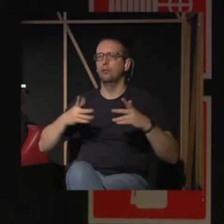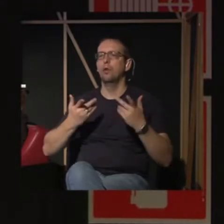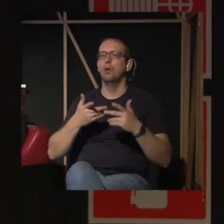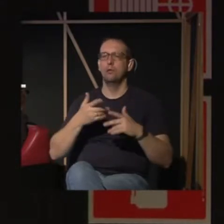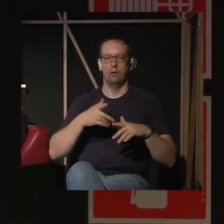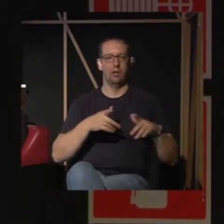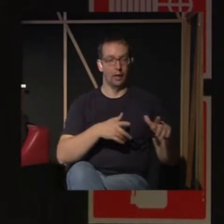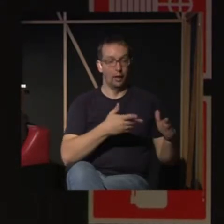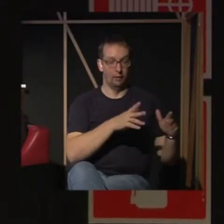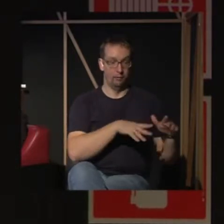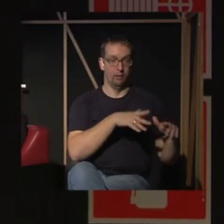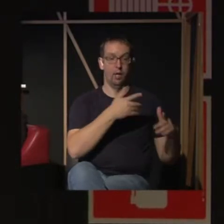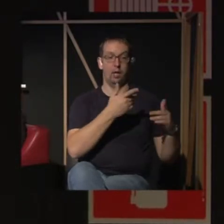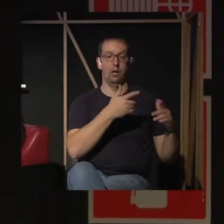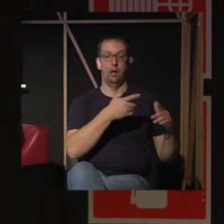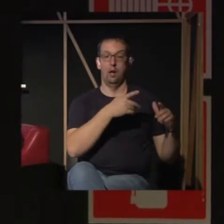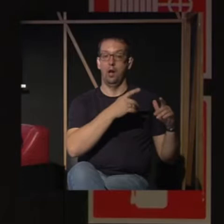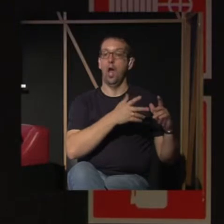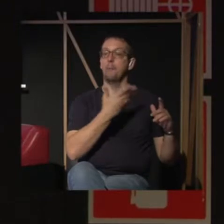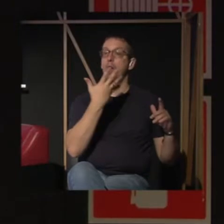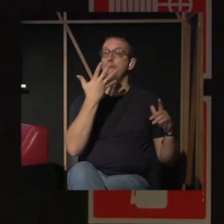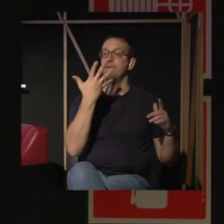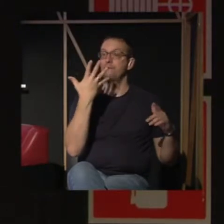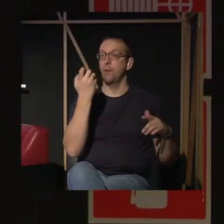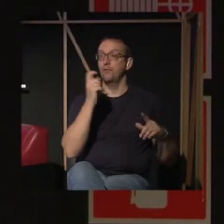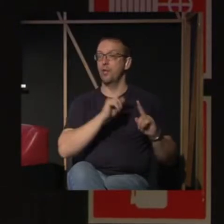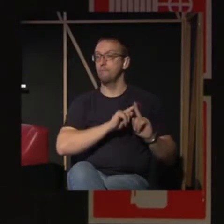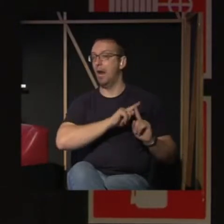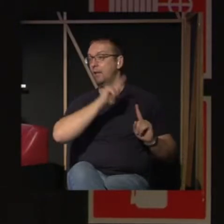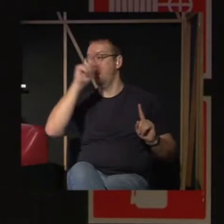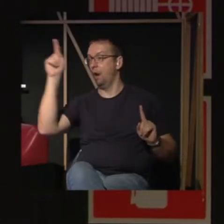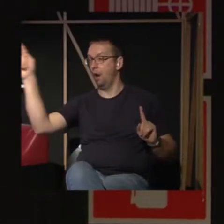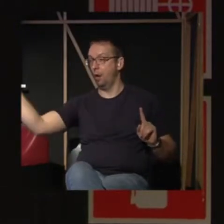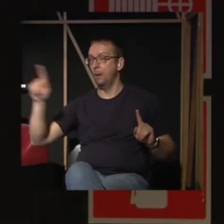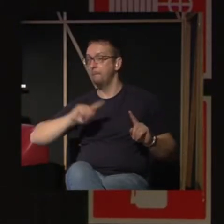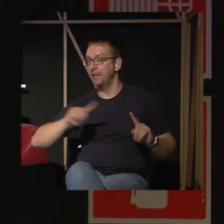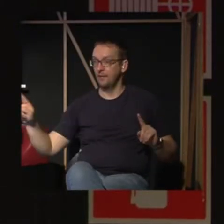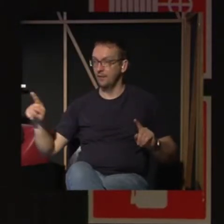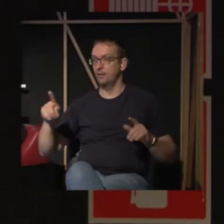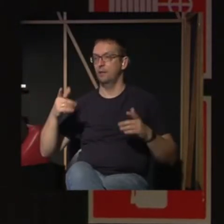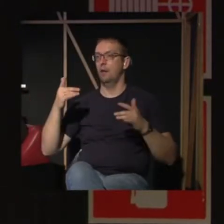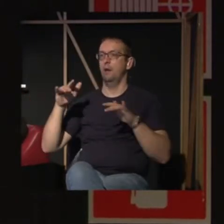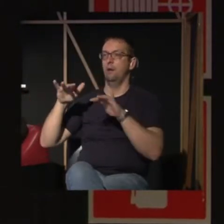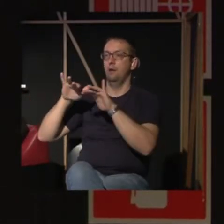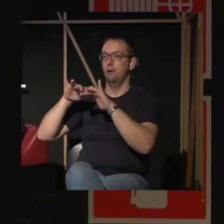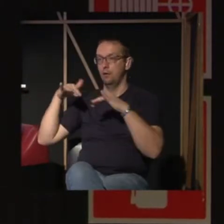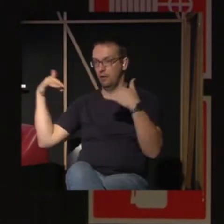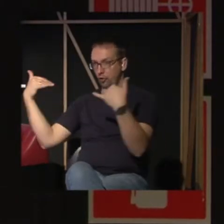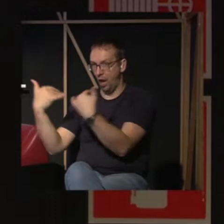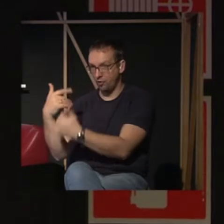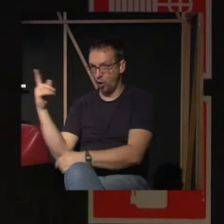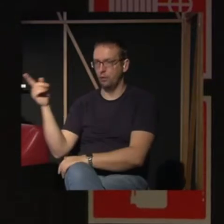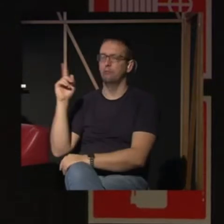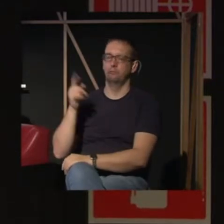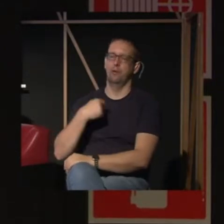in which this was not always done. Our requirements was that you could either offer shuttle services or resting areas. So